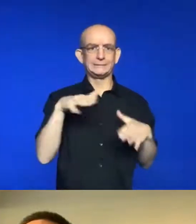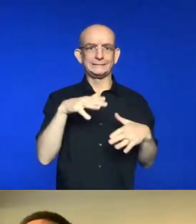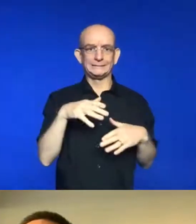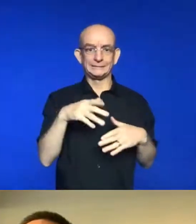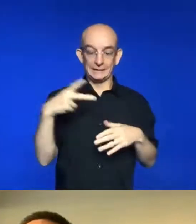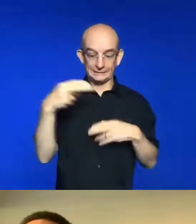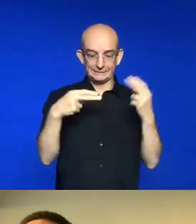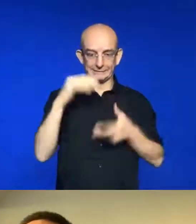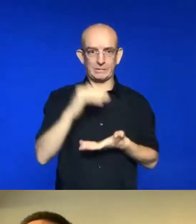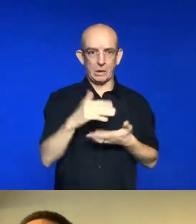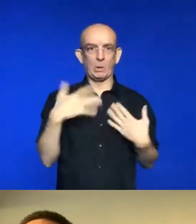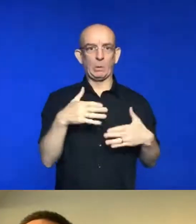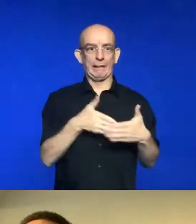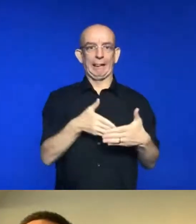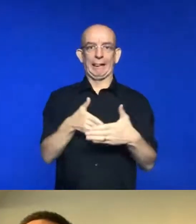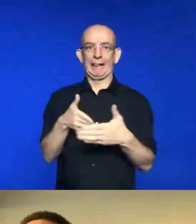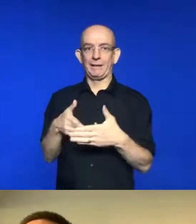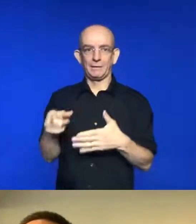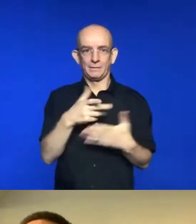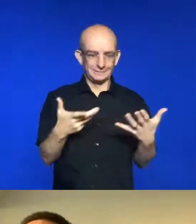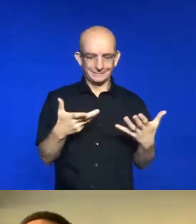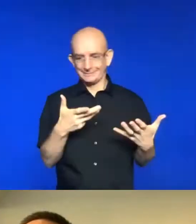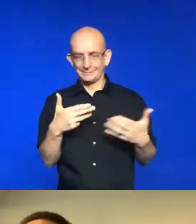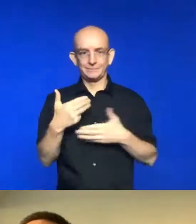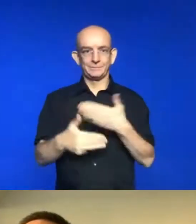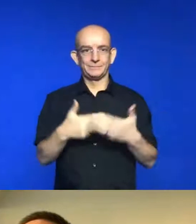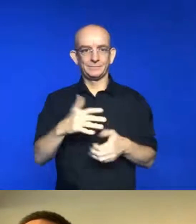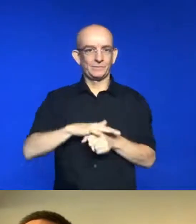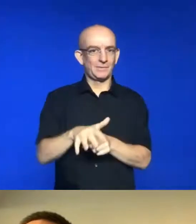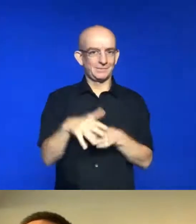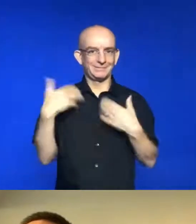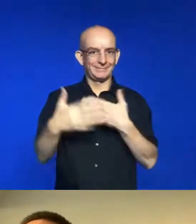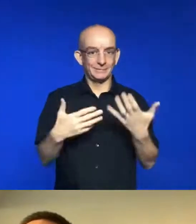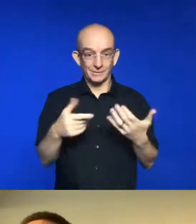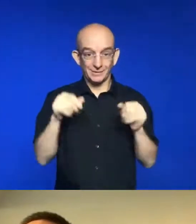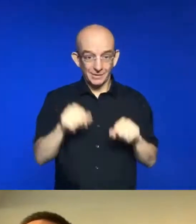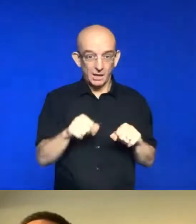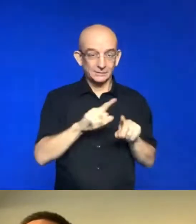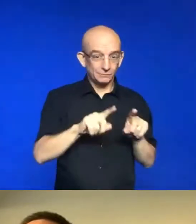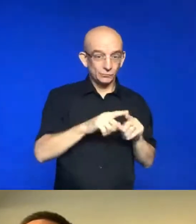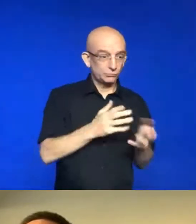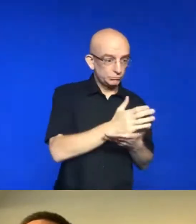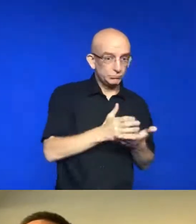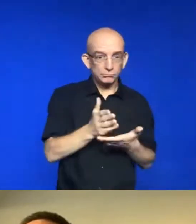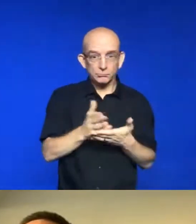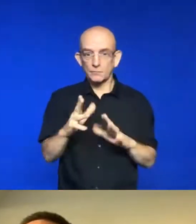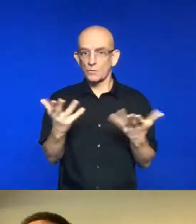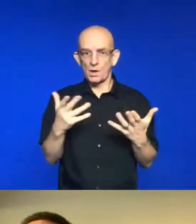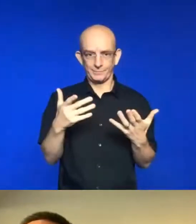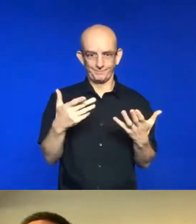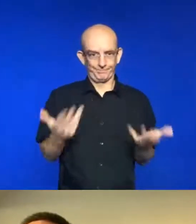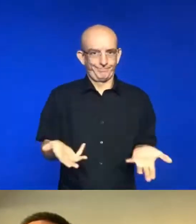explore recovery options with the current economic situation. What are some of